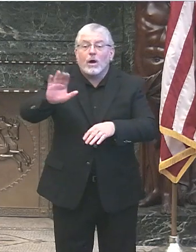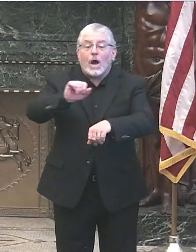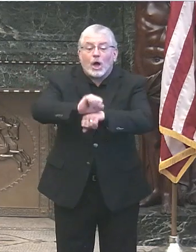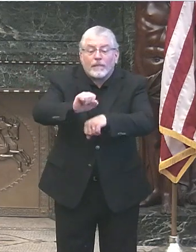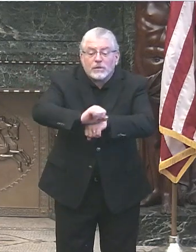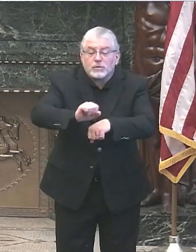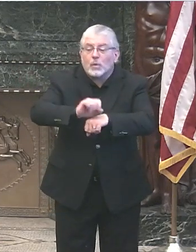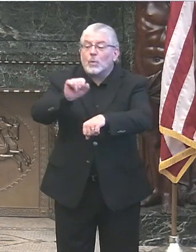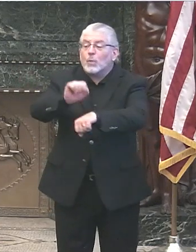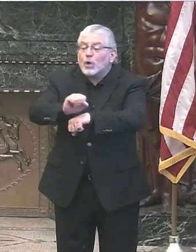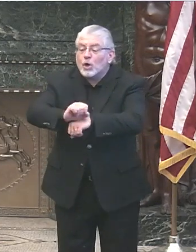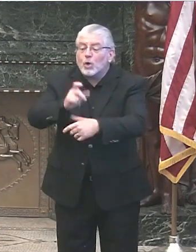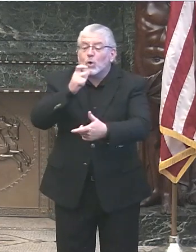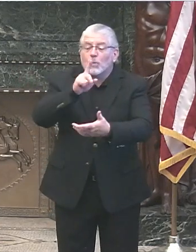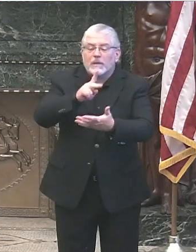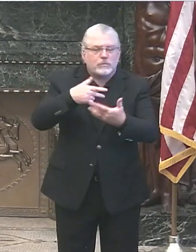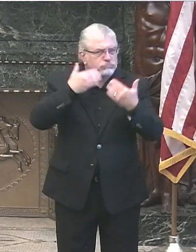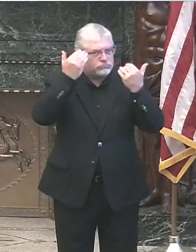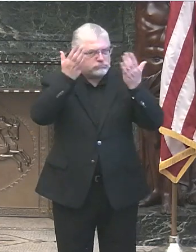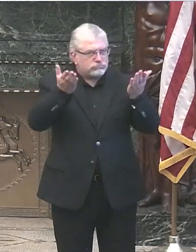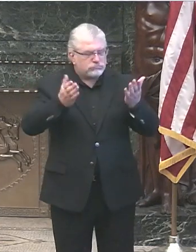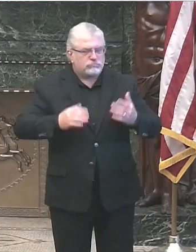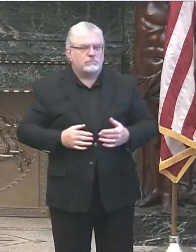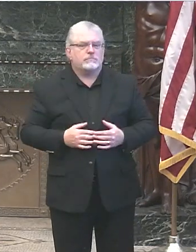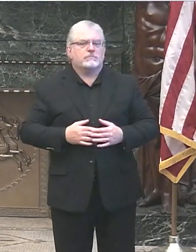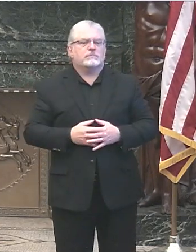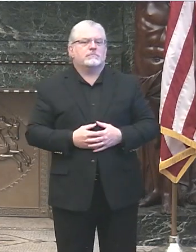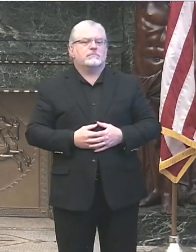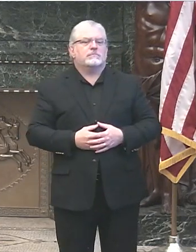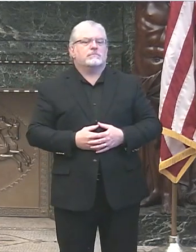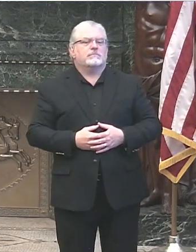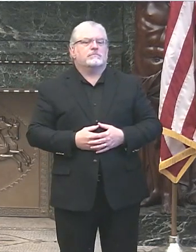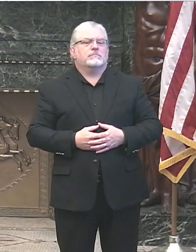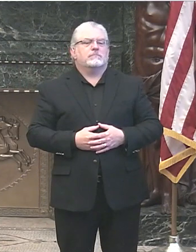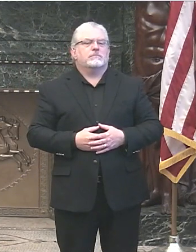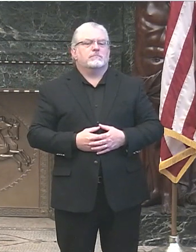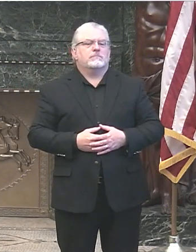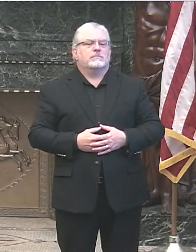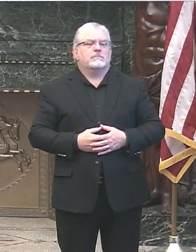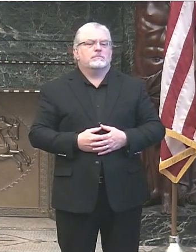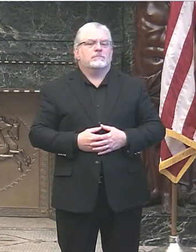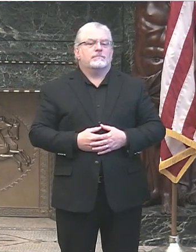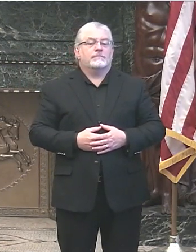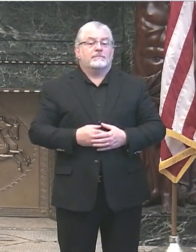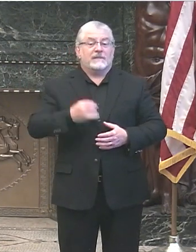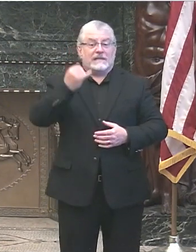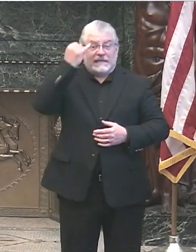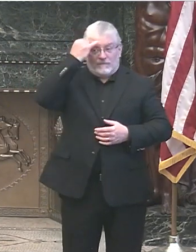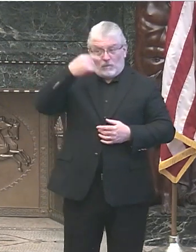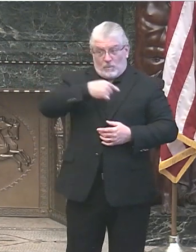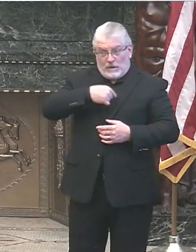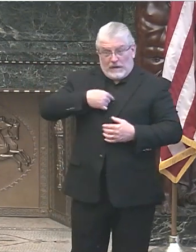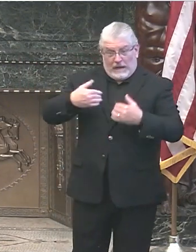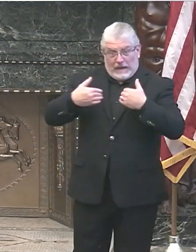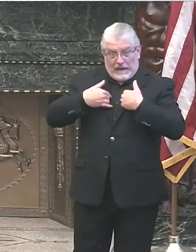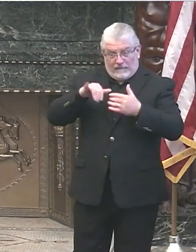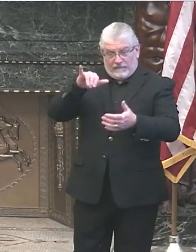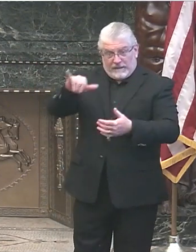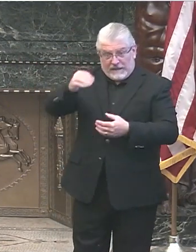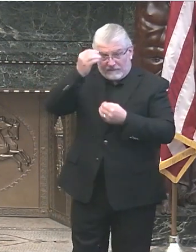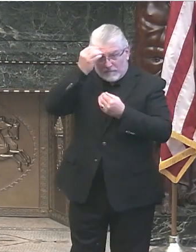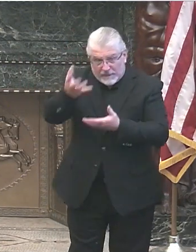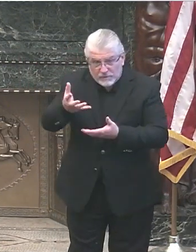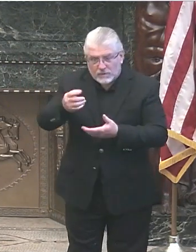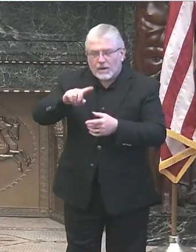to contact the patient, the person, and then their employer about protecting the contacts around them, have